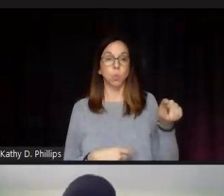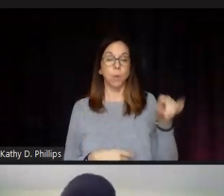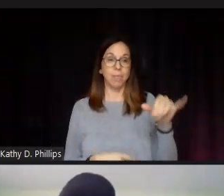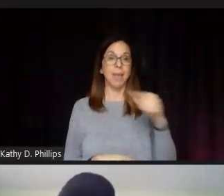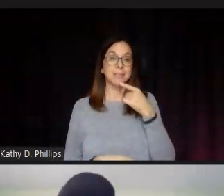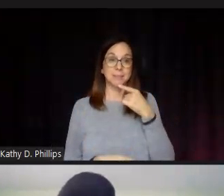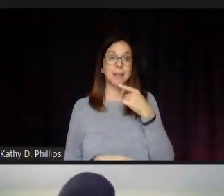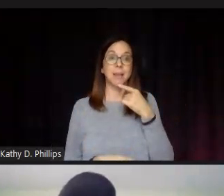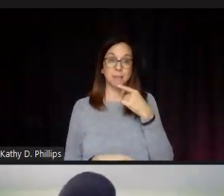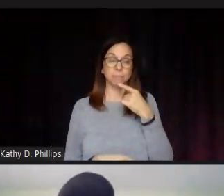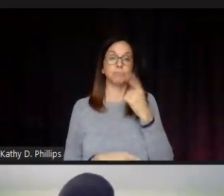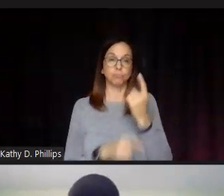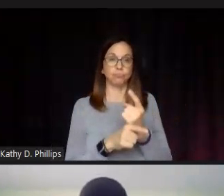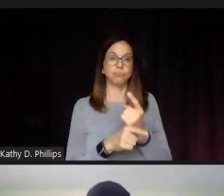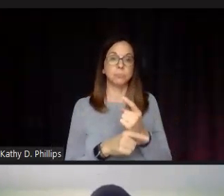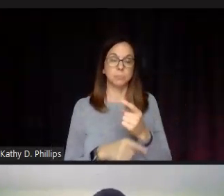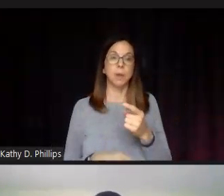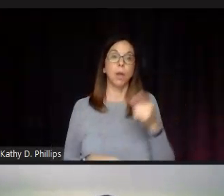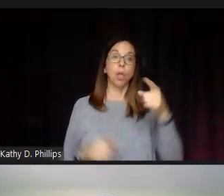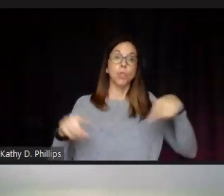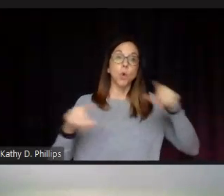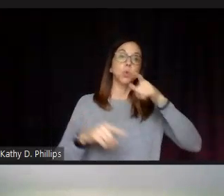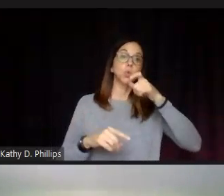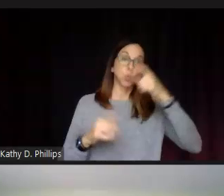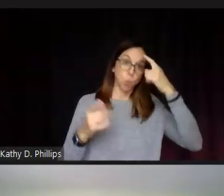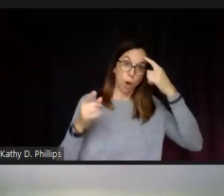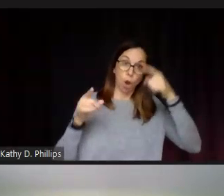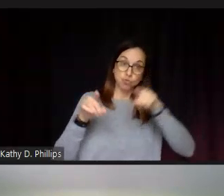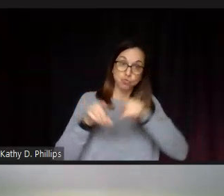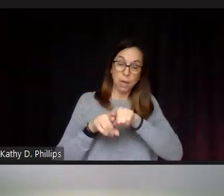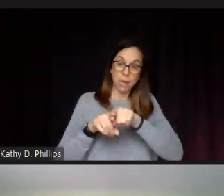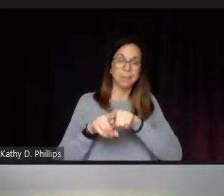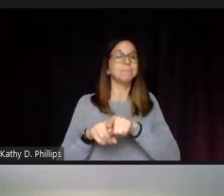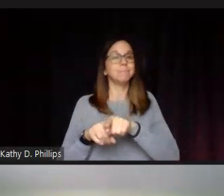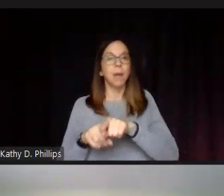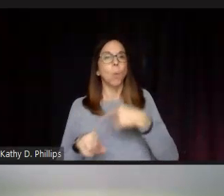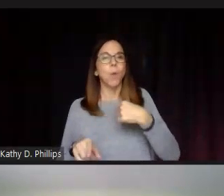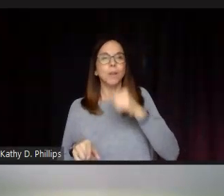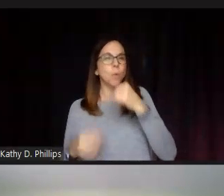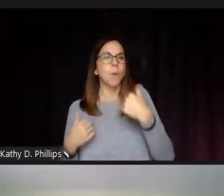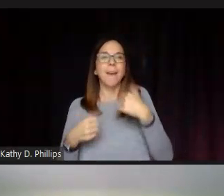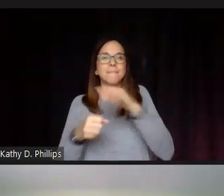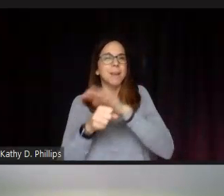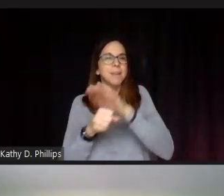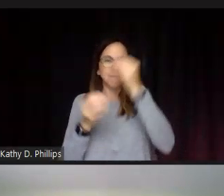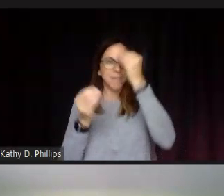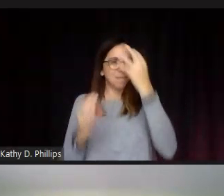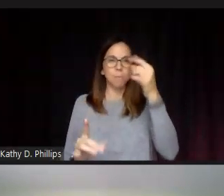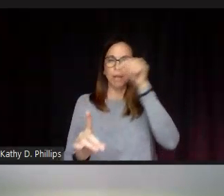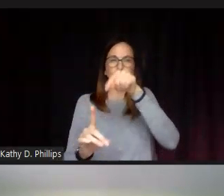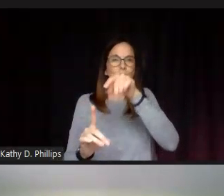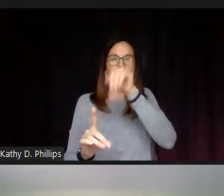great. Remember, those of you who agree, we don't have enough information in the source to be able